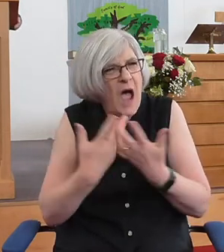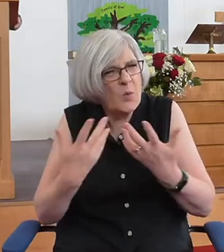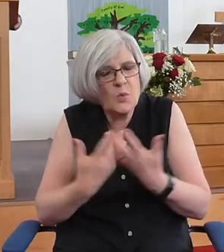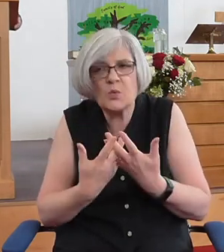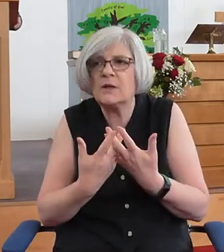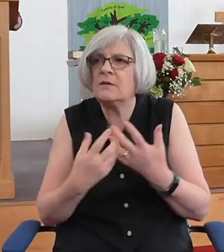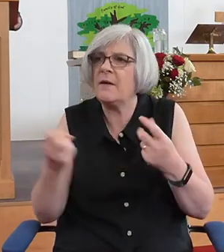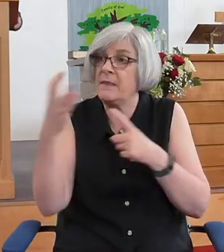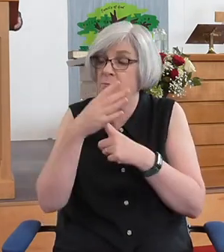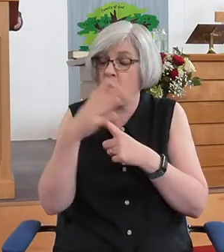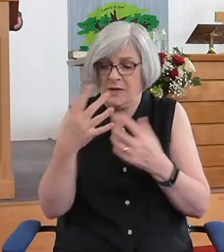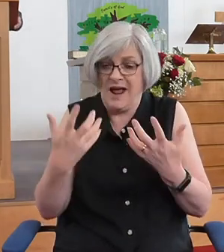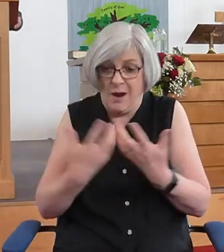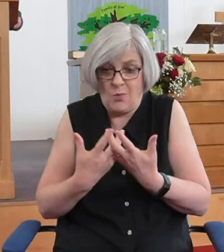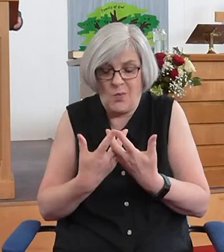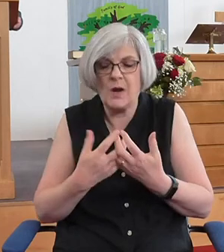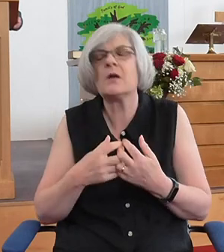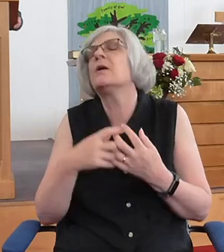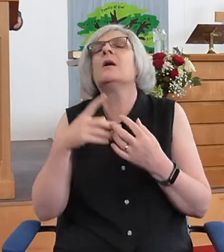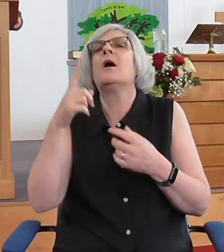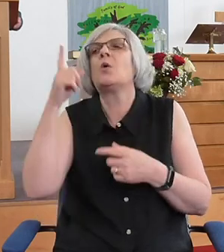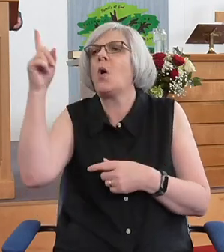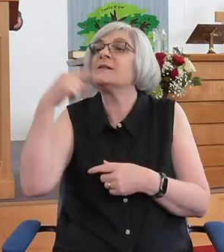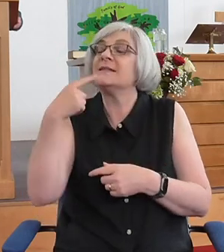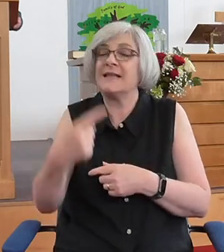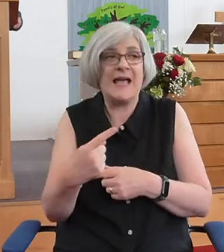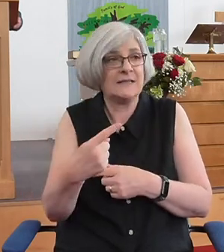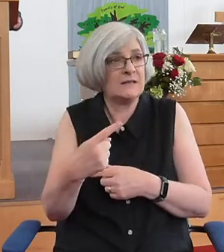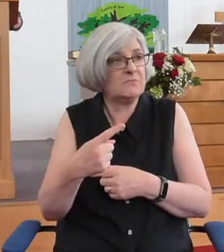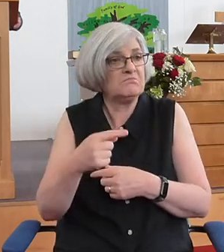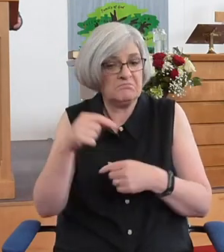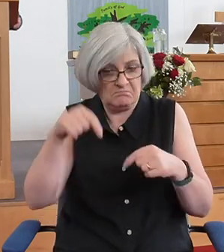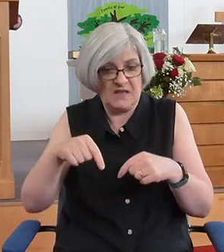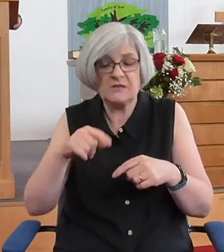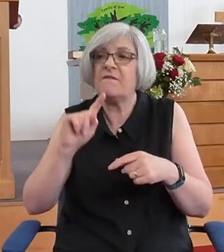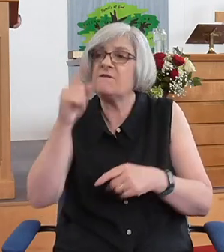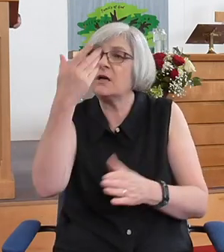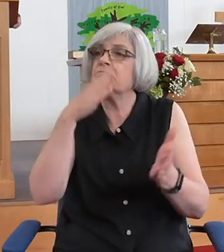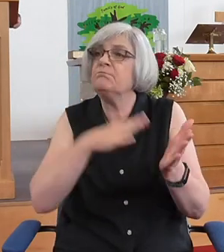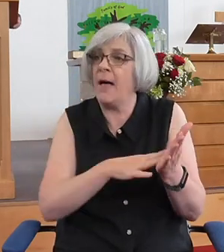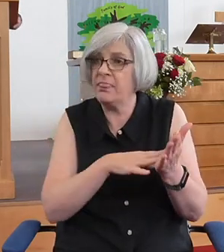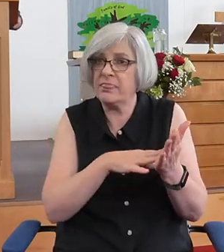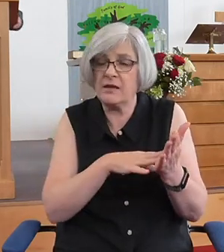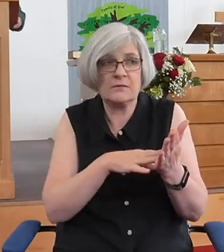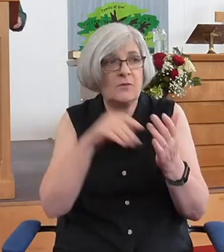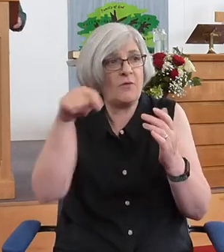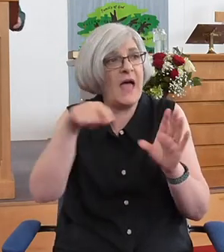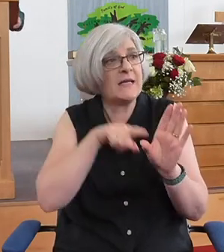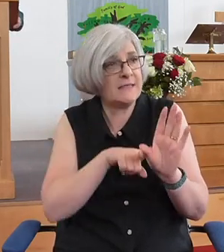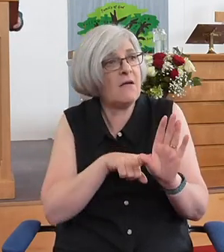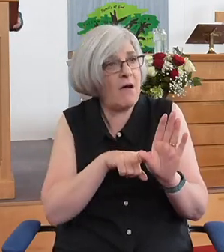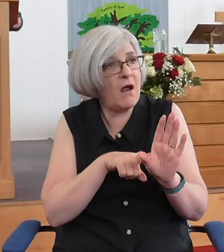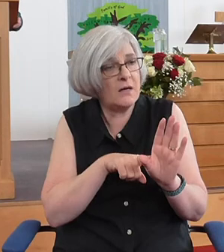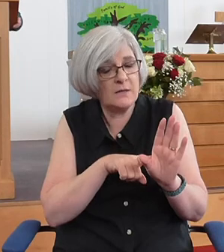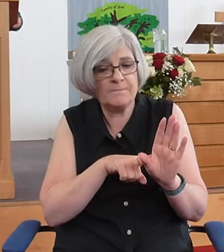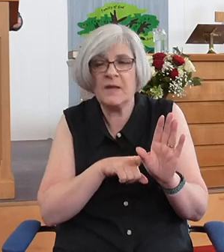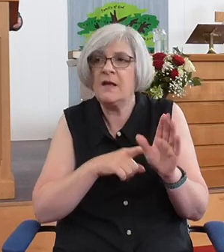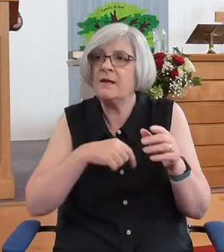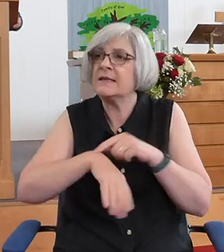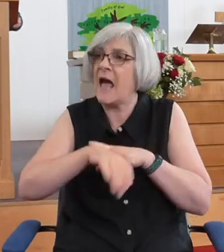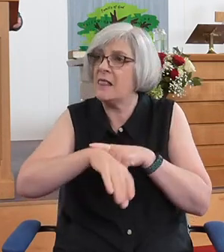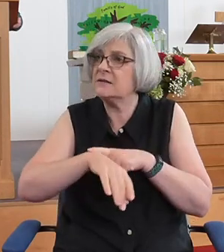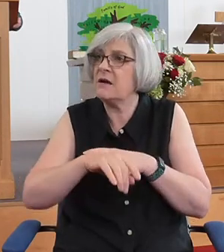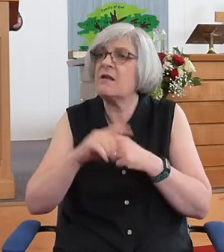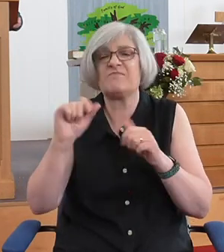the importance of it, God decreed that this was to be the first month of their year, that their calendar was to start